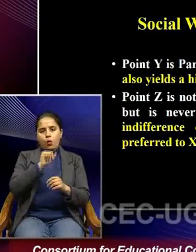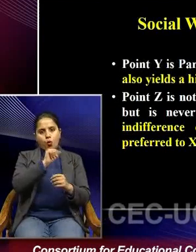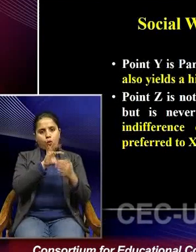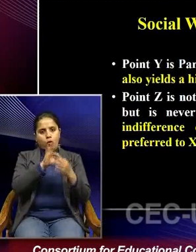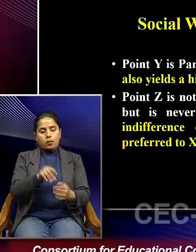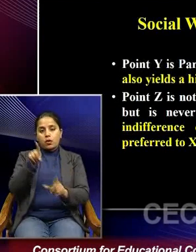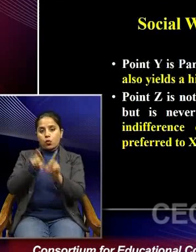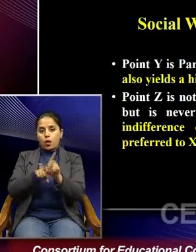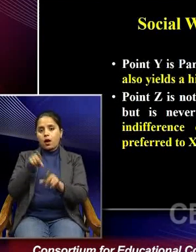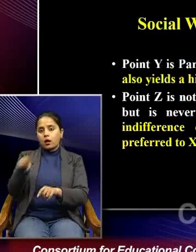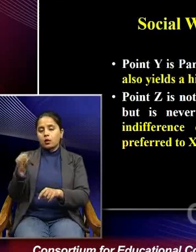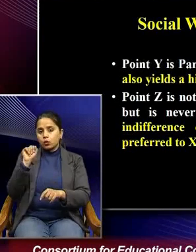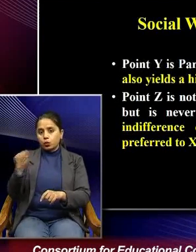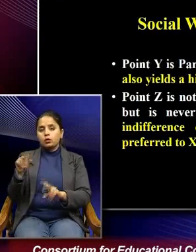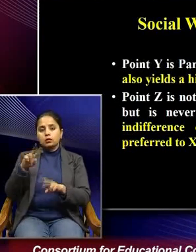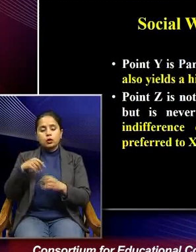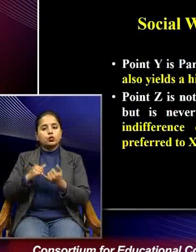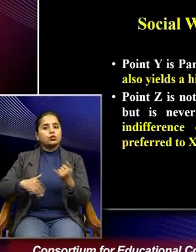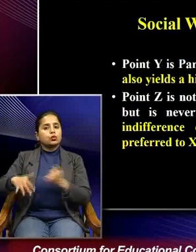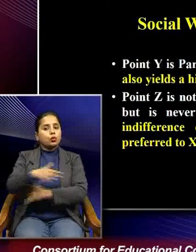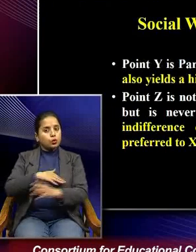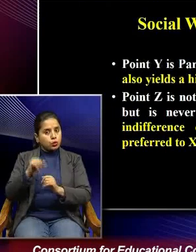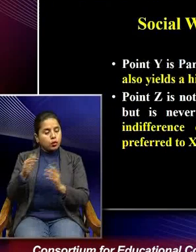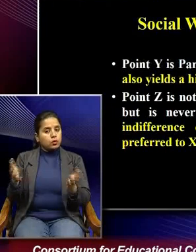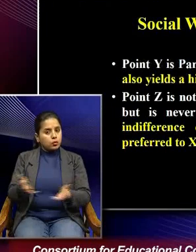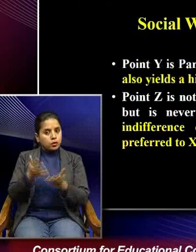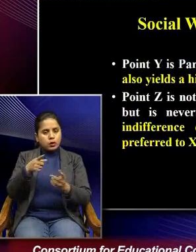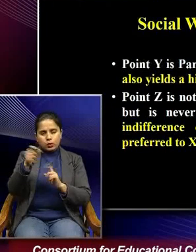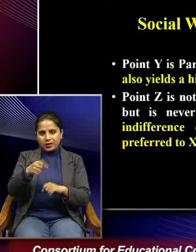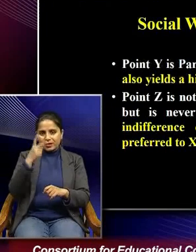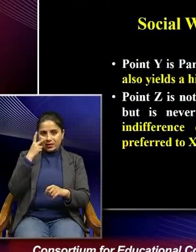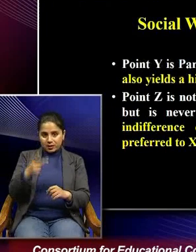while Y corresponds to the social welfare, as you can see,